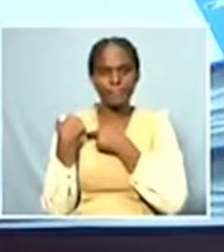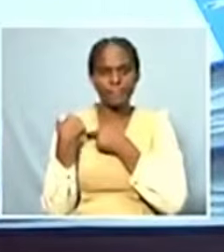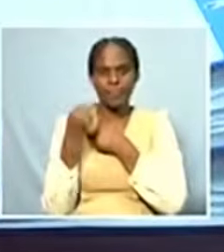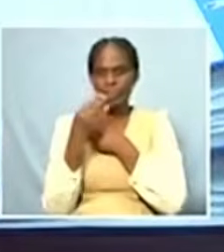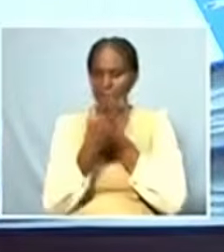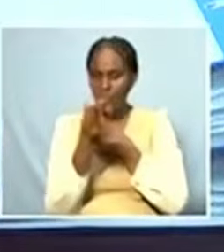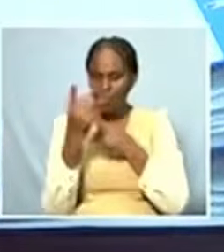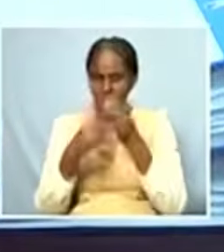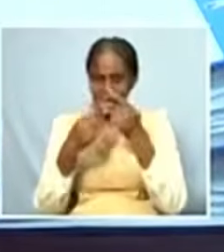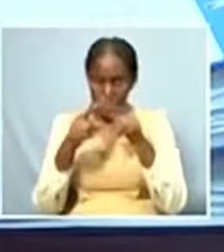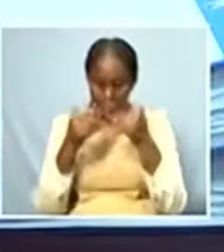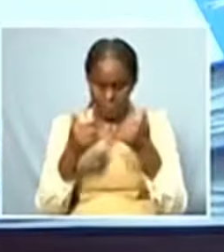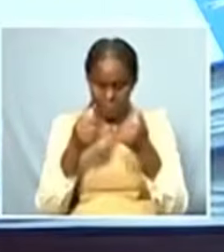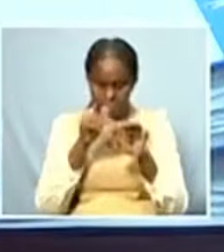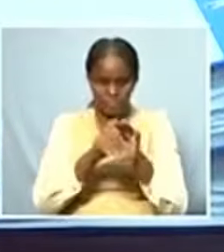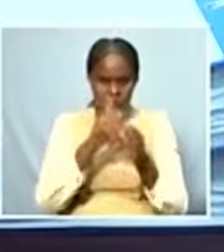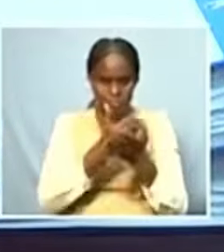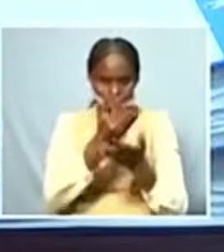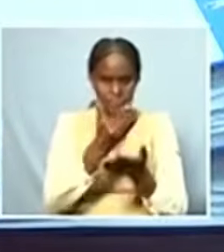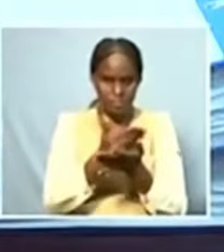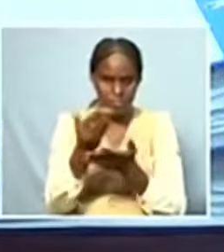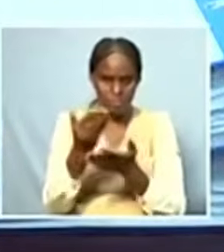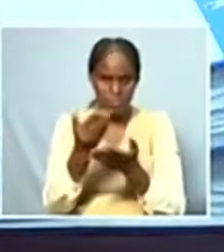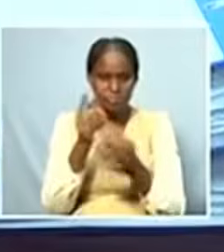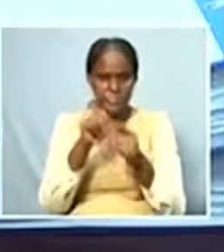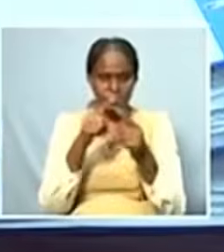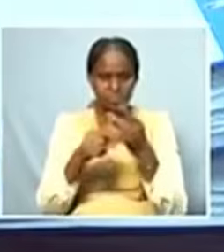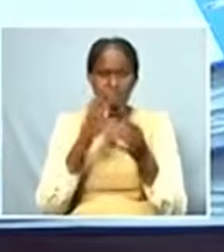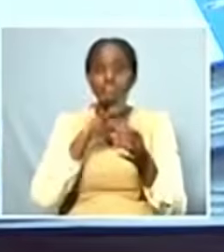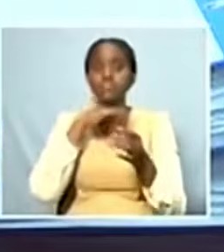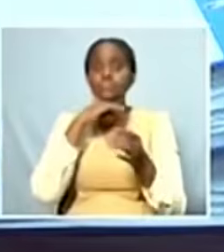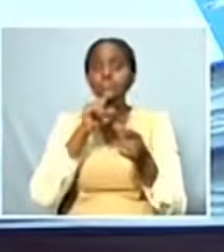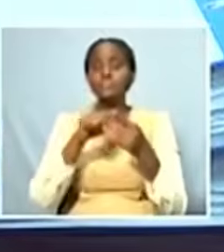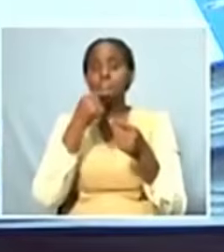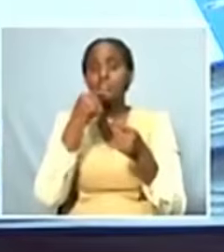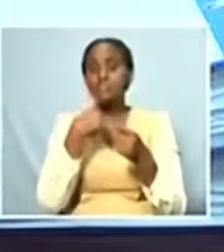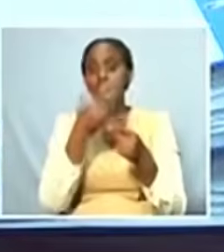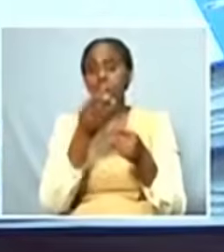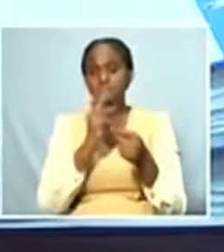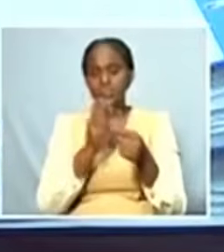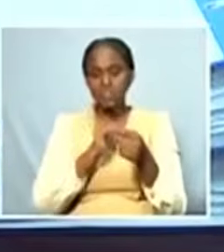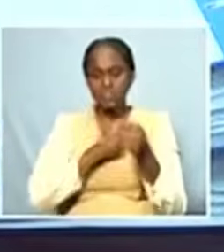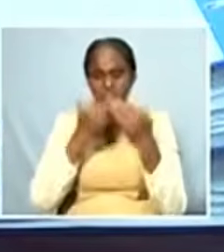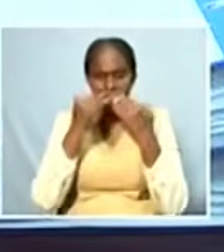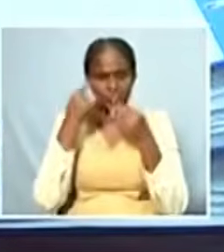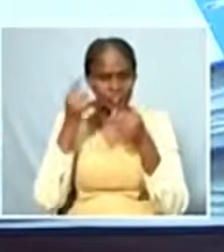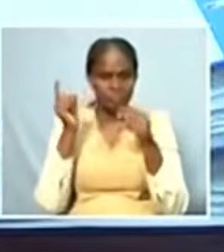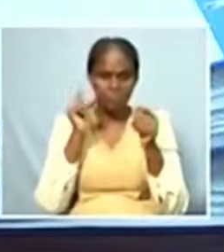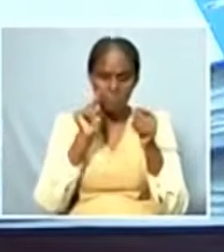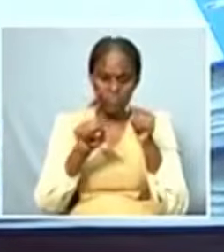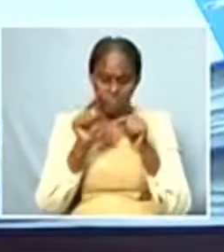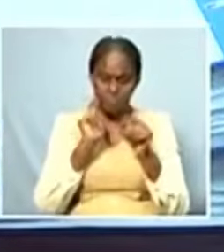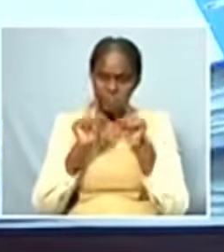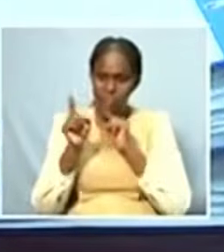of what is happening in procurement, but sufficient to say we thank you for this